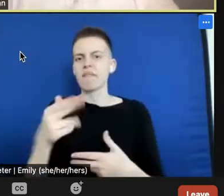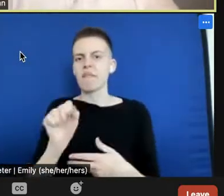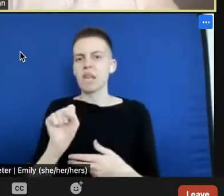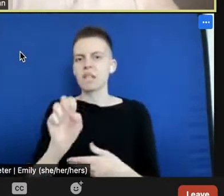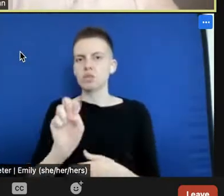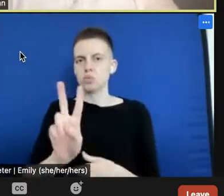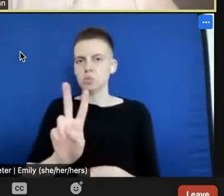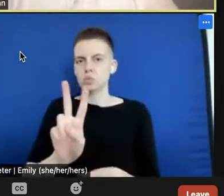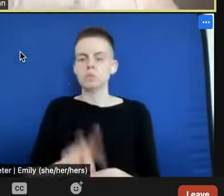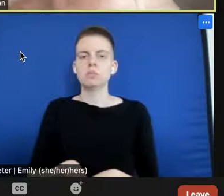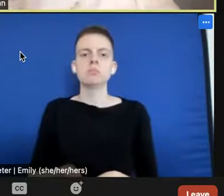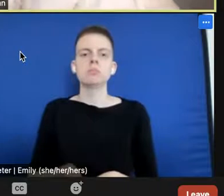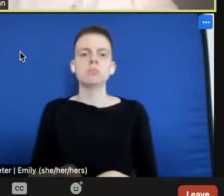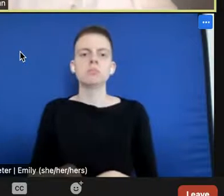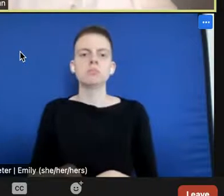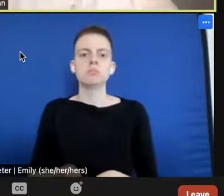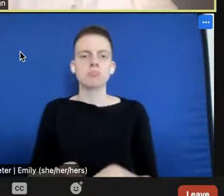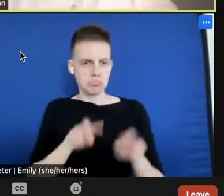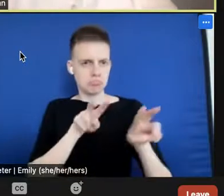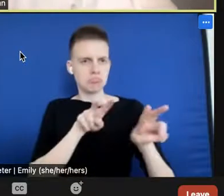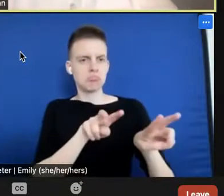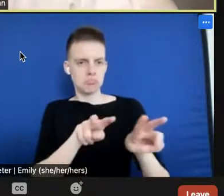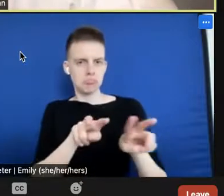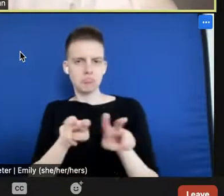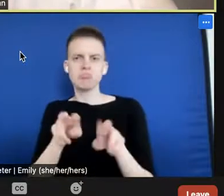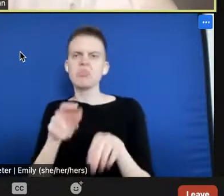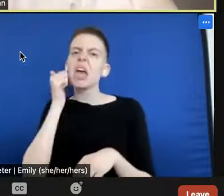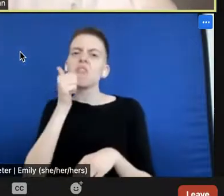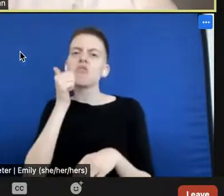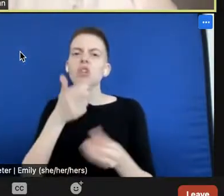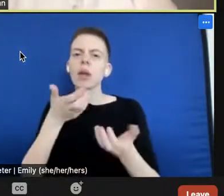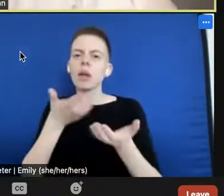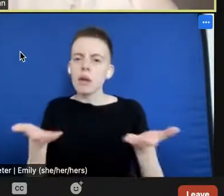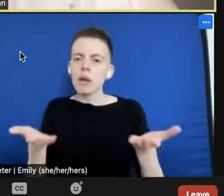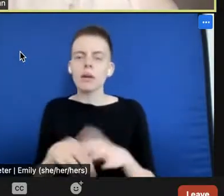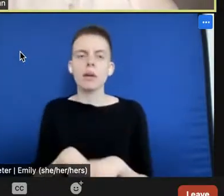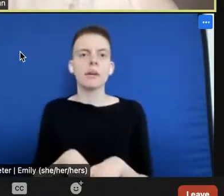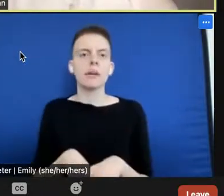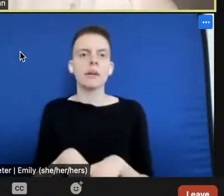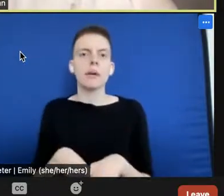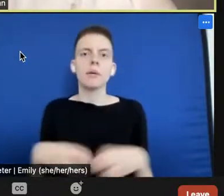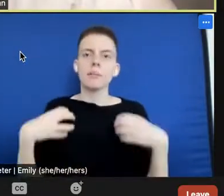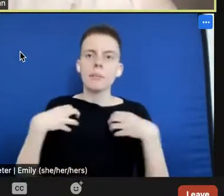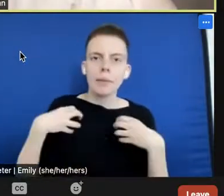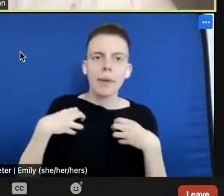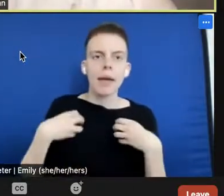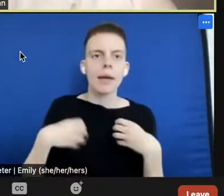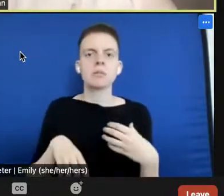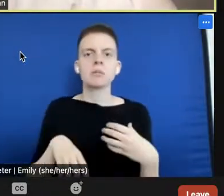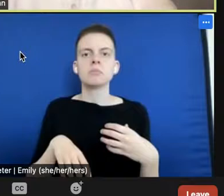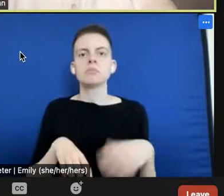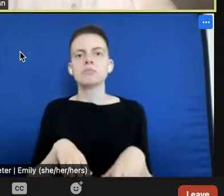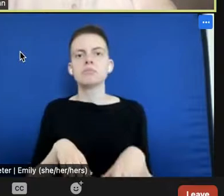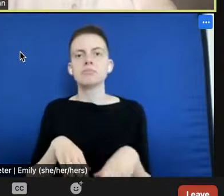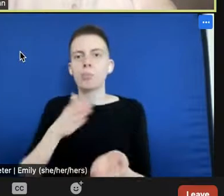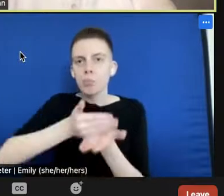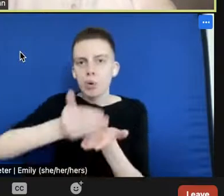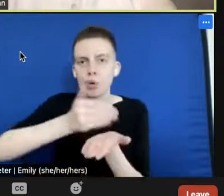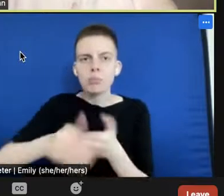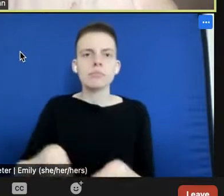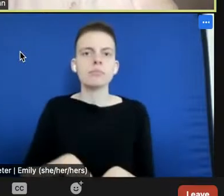this child was able to look at these pictures, images of everyday things, like a backpack and just everyday things, a broom, a hairbrush,